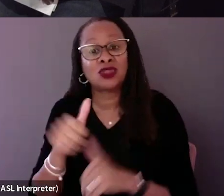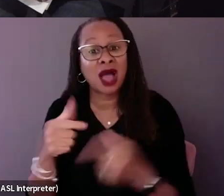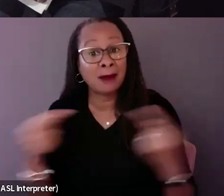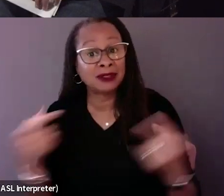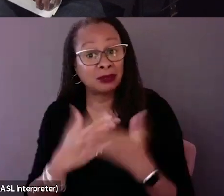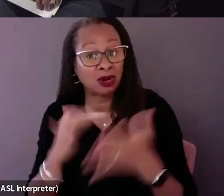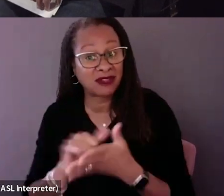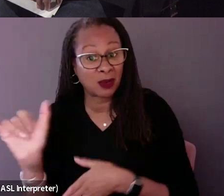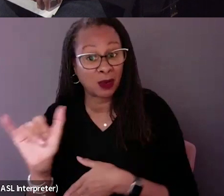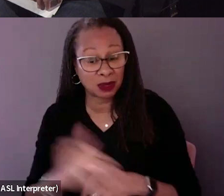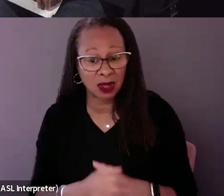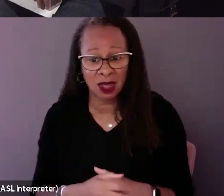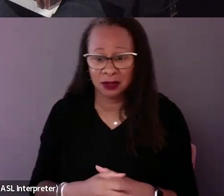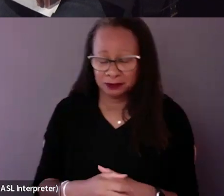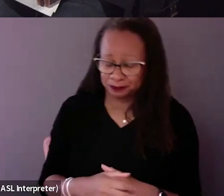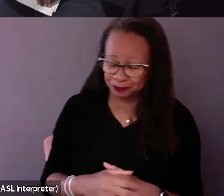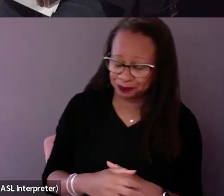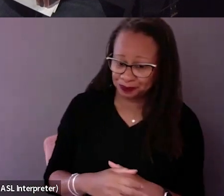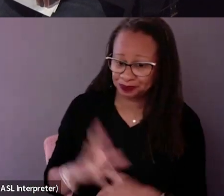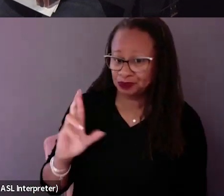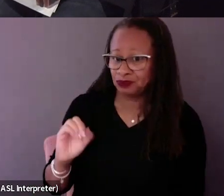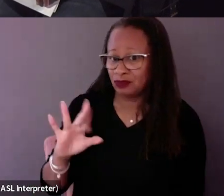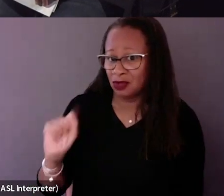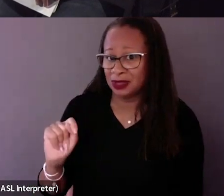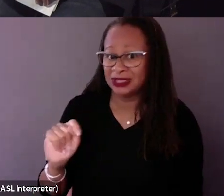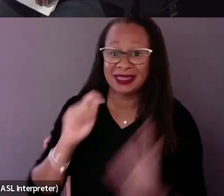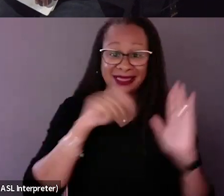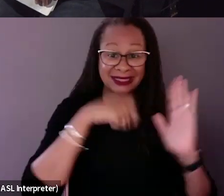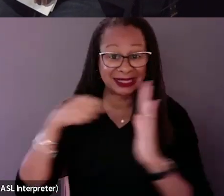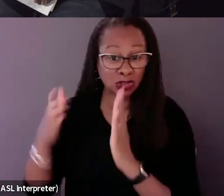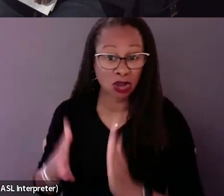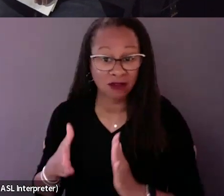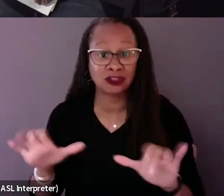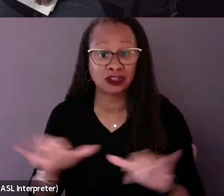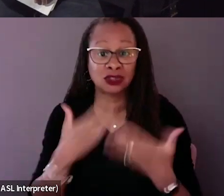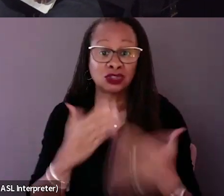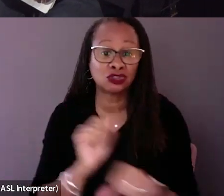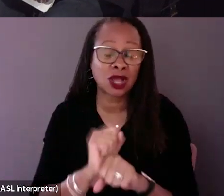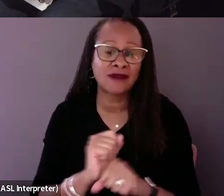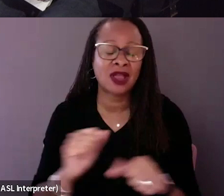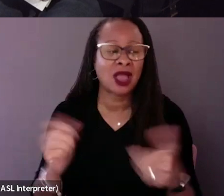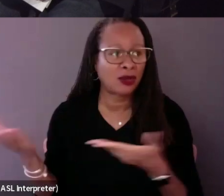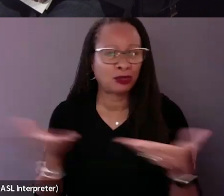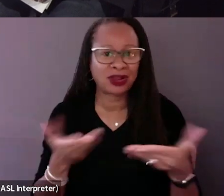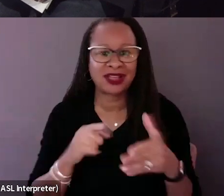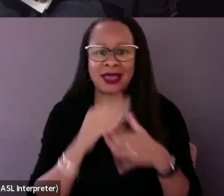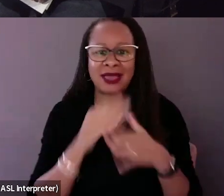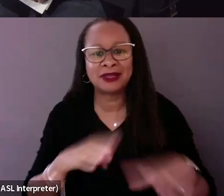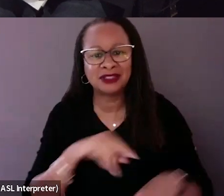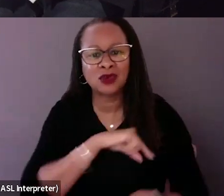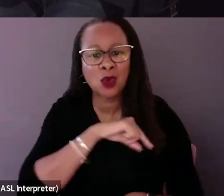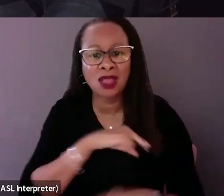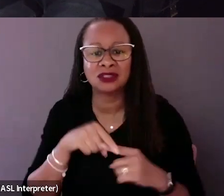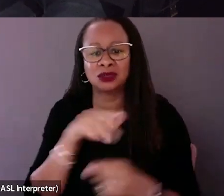And well, I mean, the cinematography does a good job of kind of bringing that transcendent, peaceful quality. Like you just